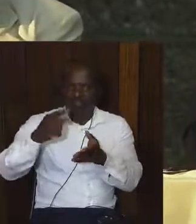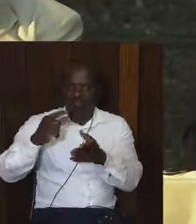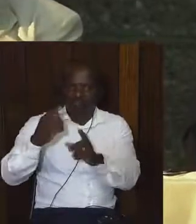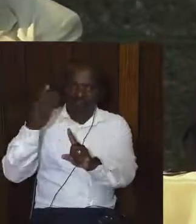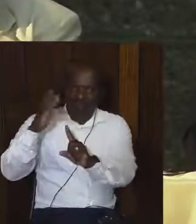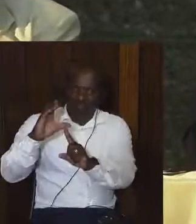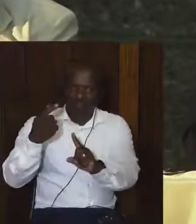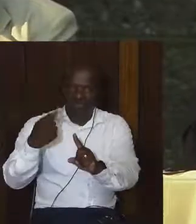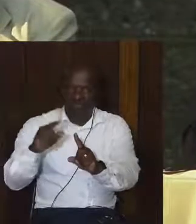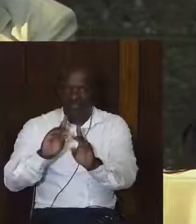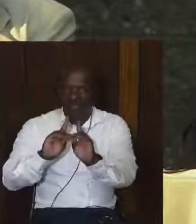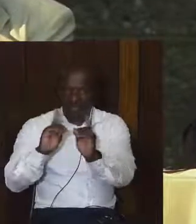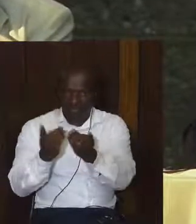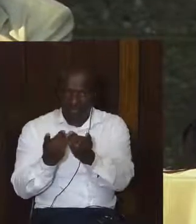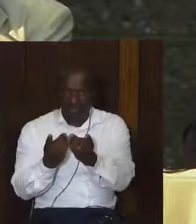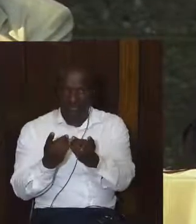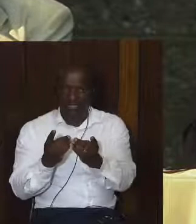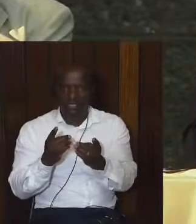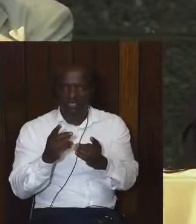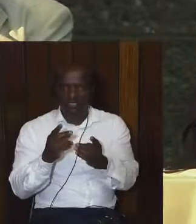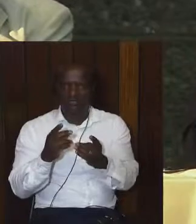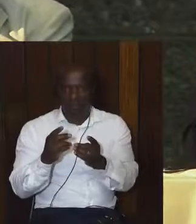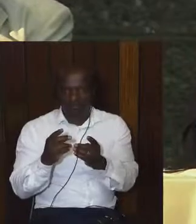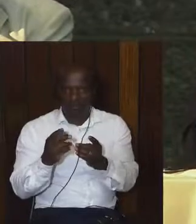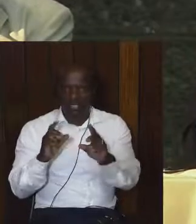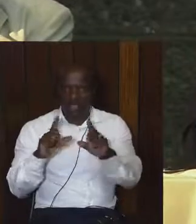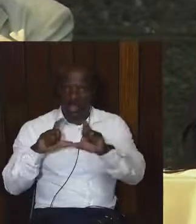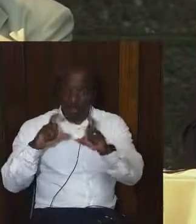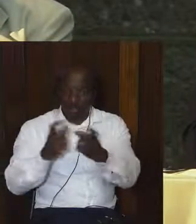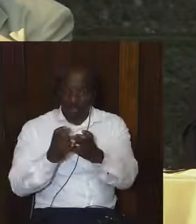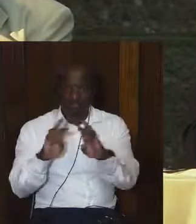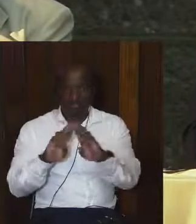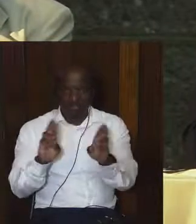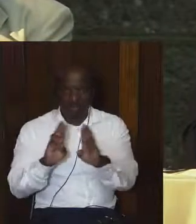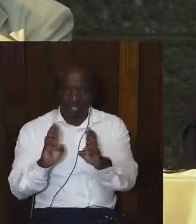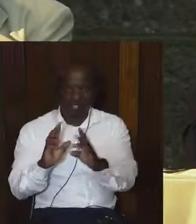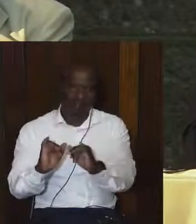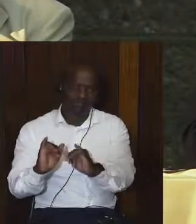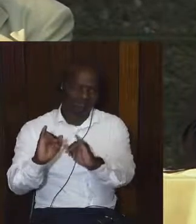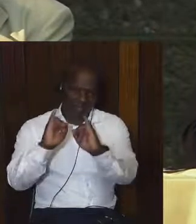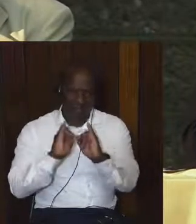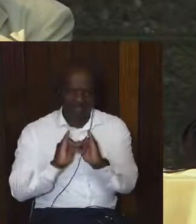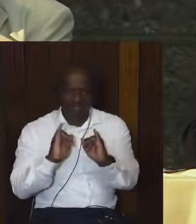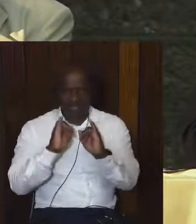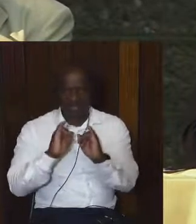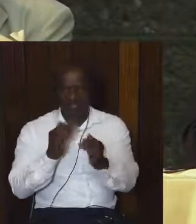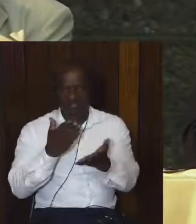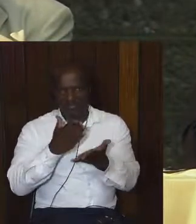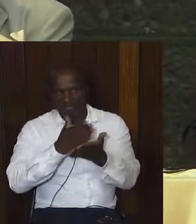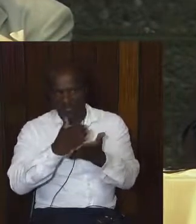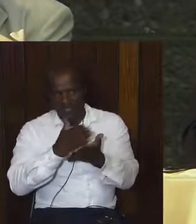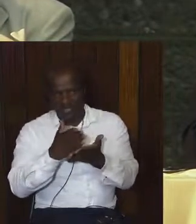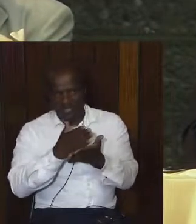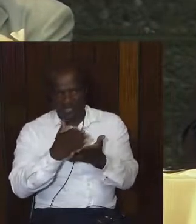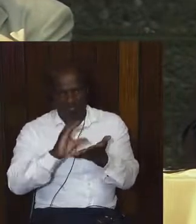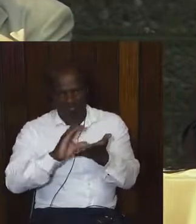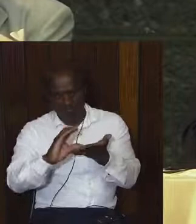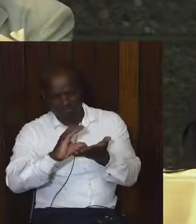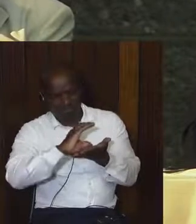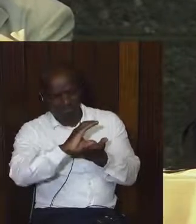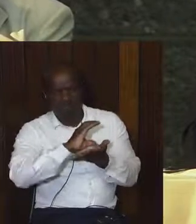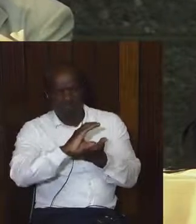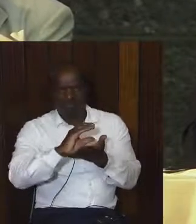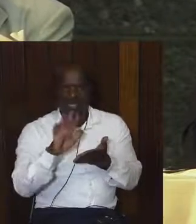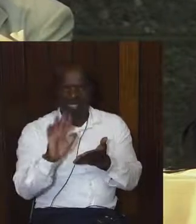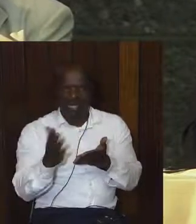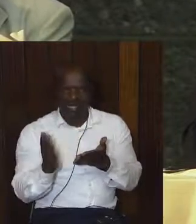wanted to invite the committee at some point when the committee is ready, just to share how we have reconceptualized what we have done in